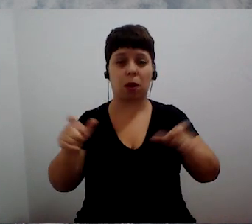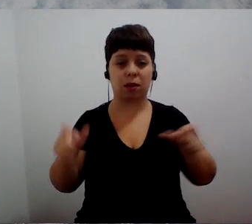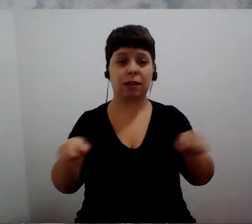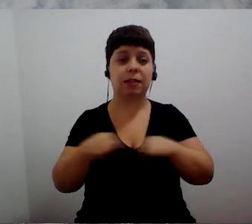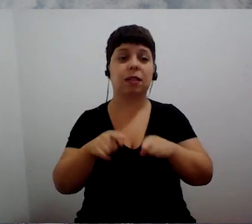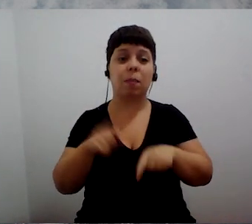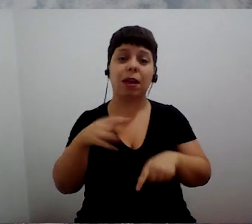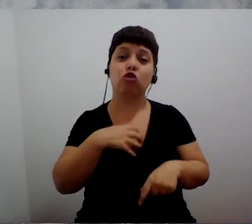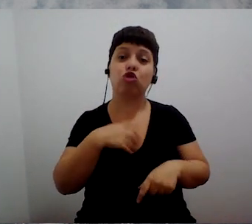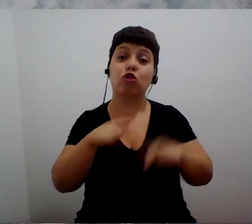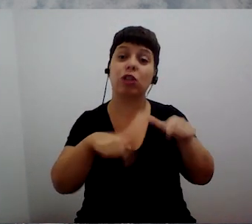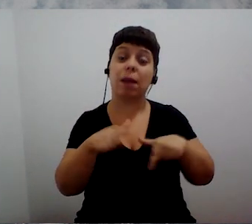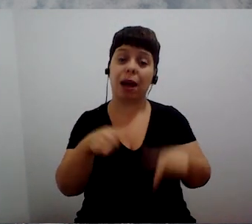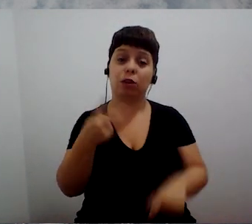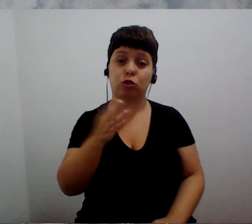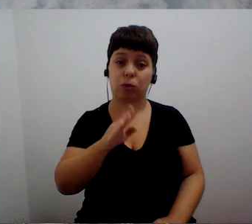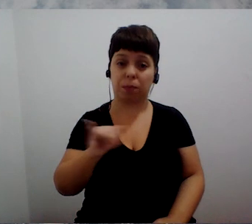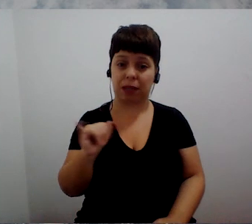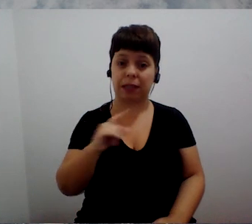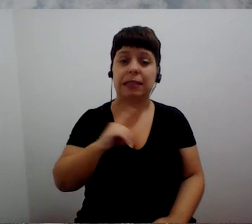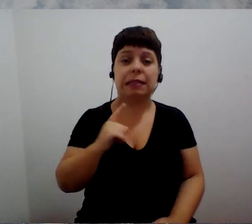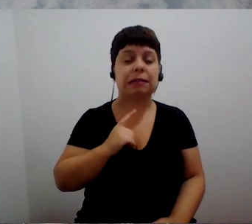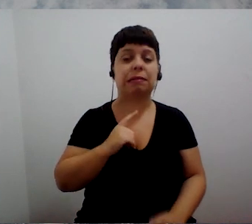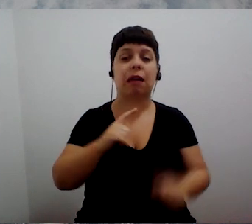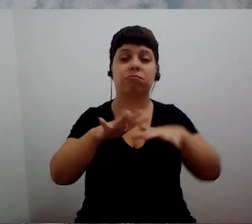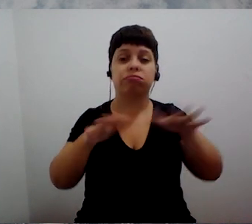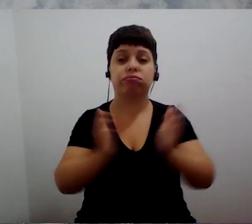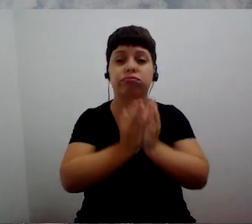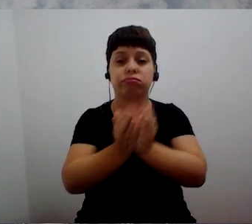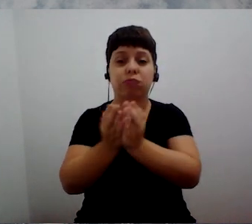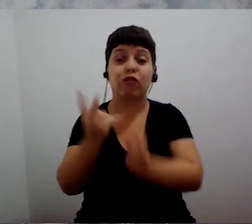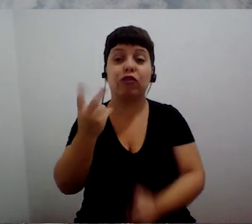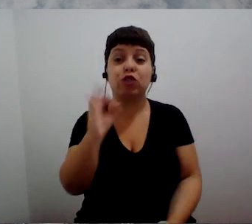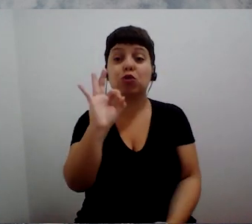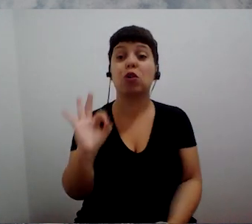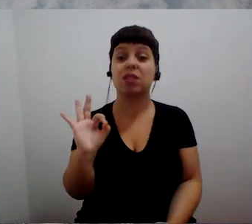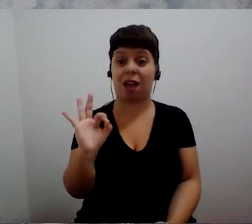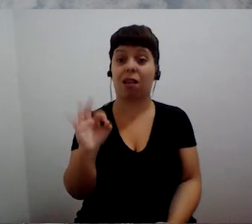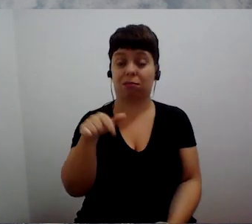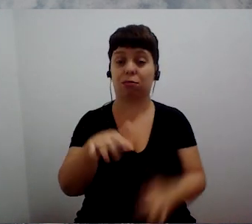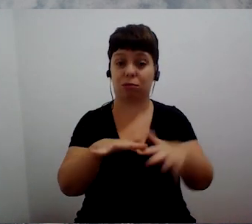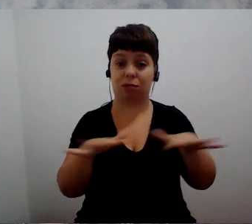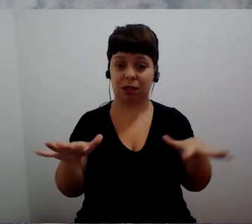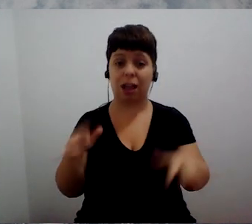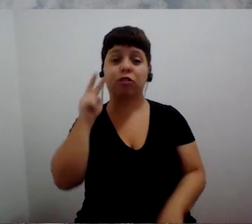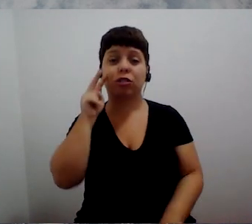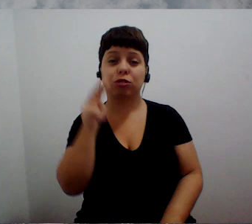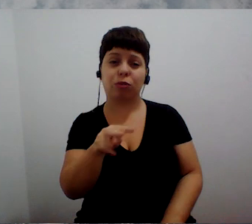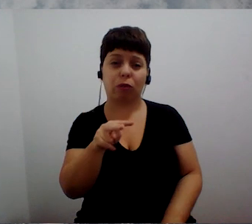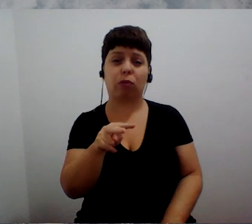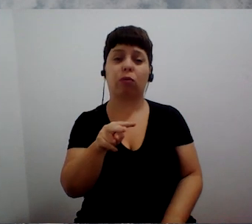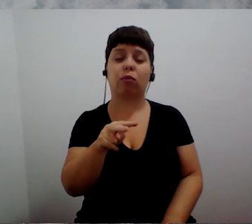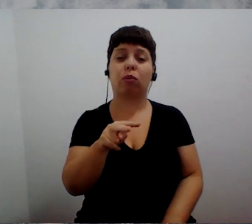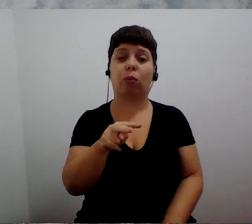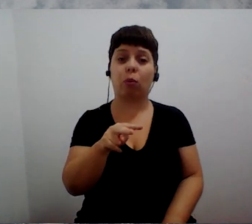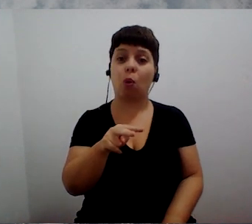billion. The ocean transports around 90% of the world trade, and we have seen that marine organisms